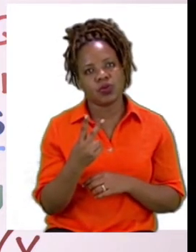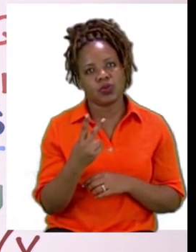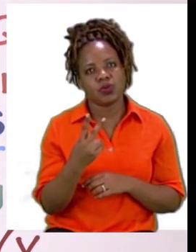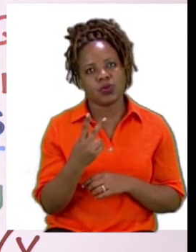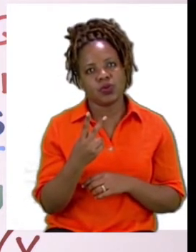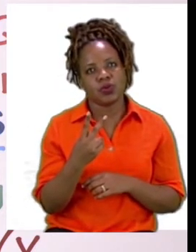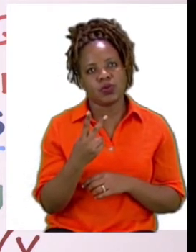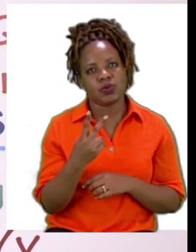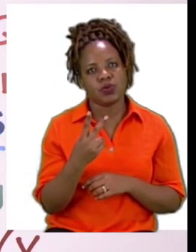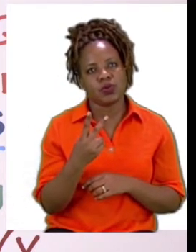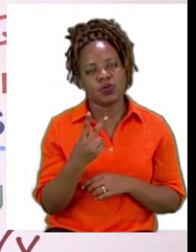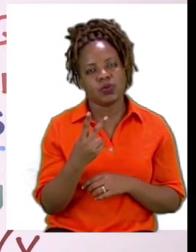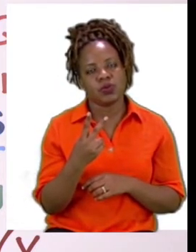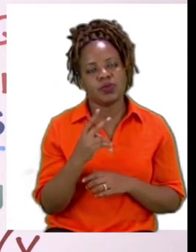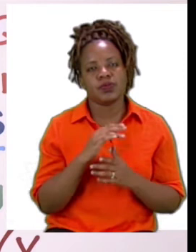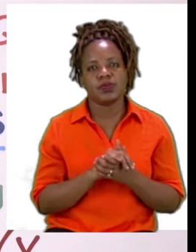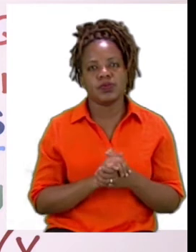you will color this part